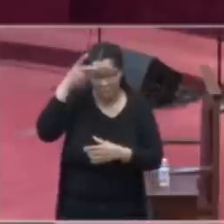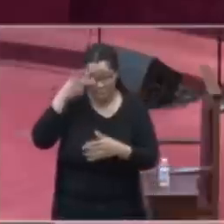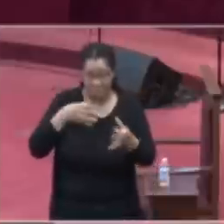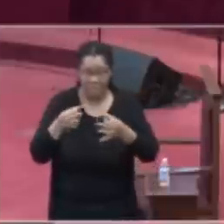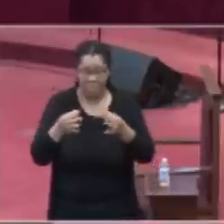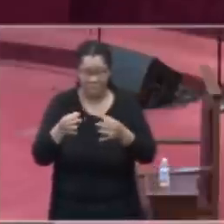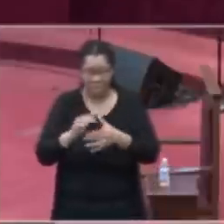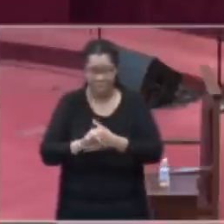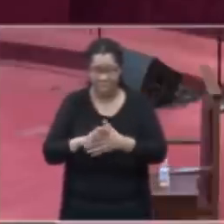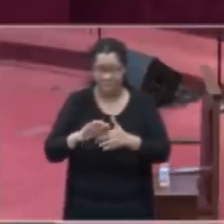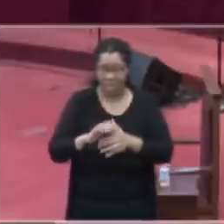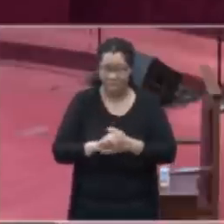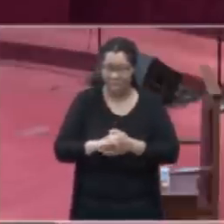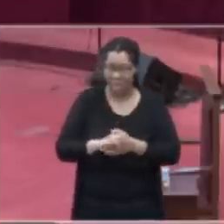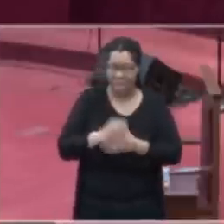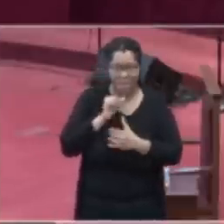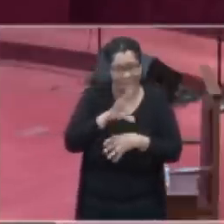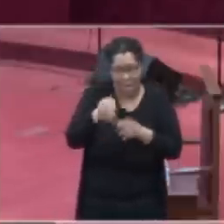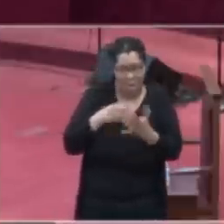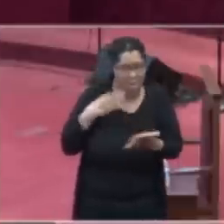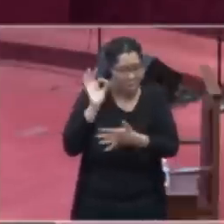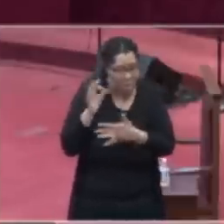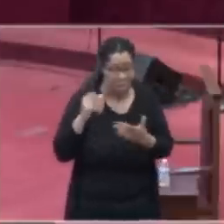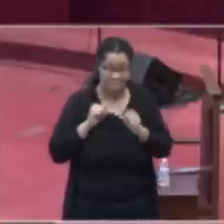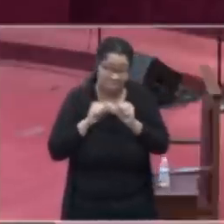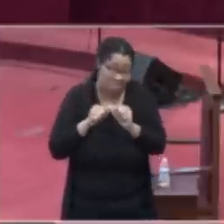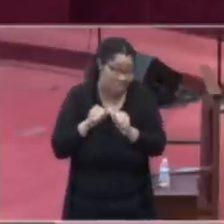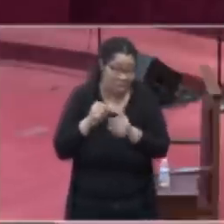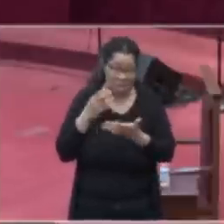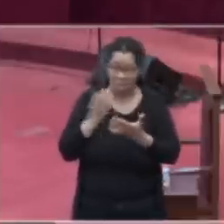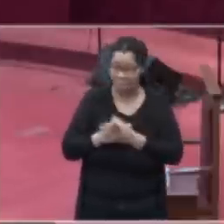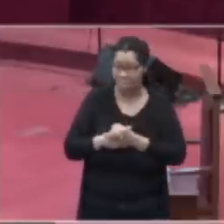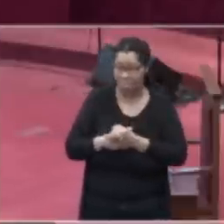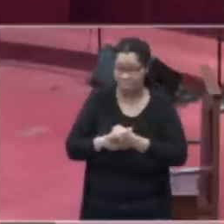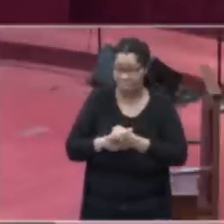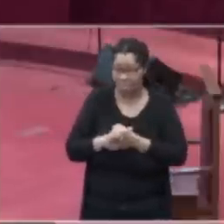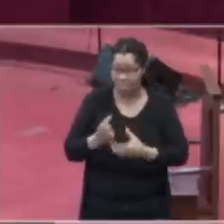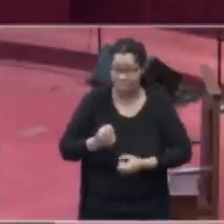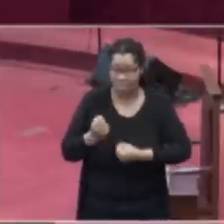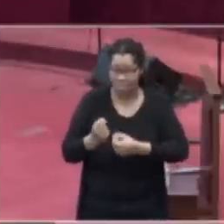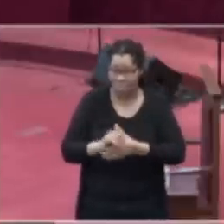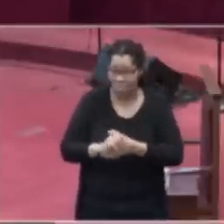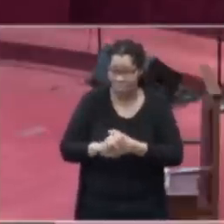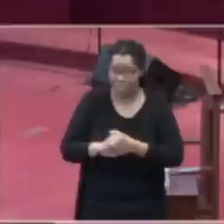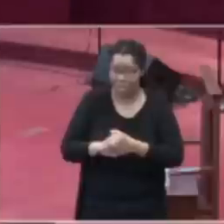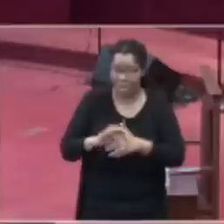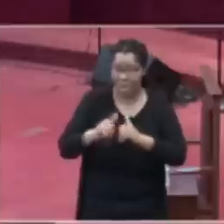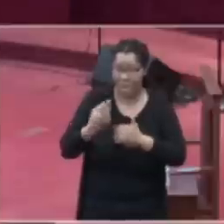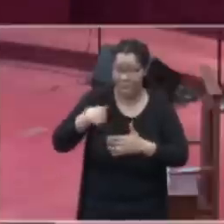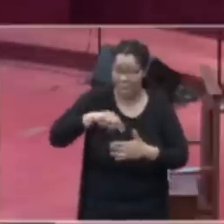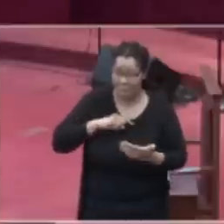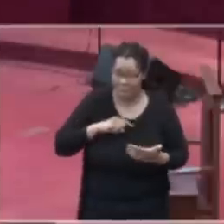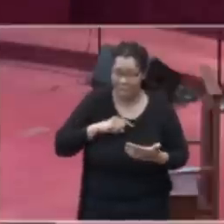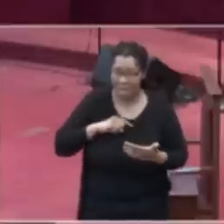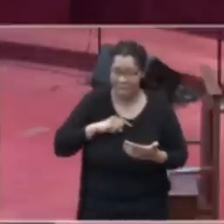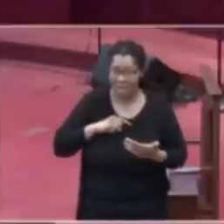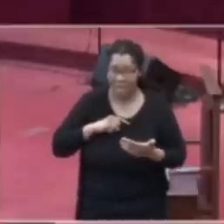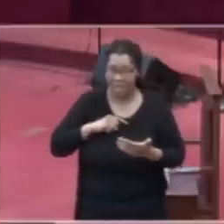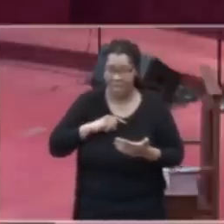how shall we, this ain't even in here, I'm just going where I'm going. How shall we, who are dead to